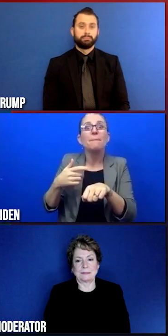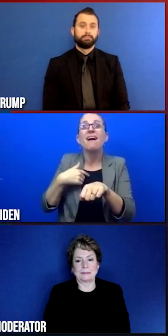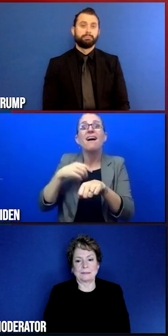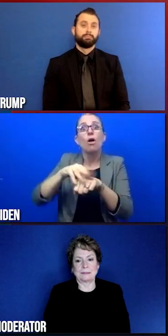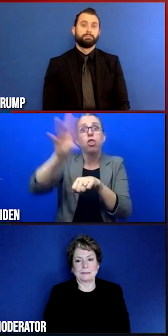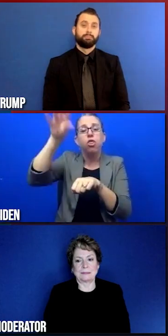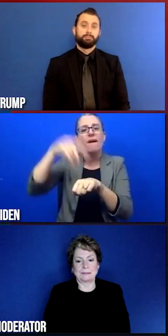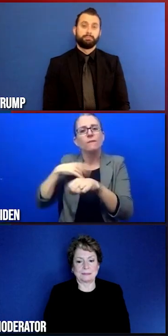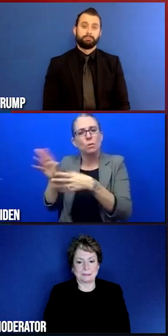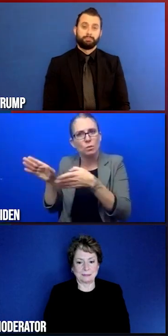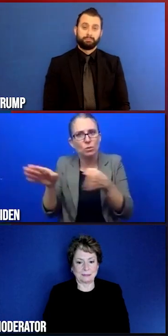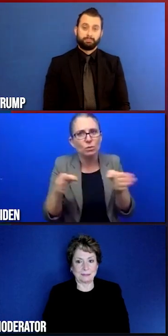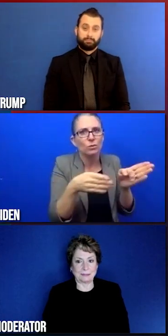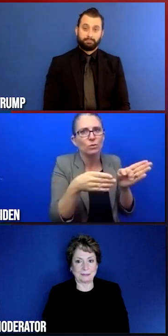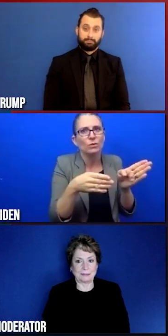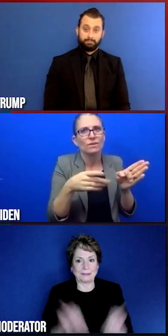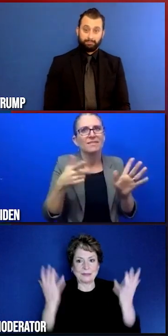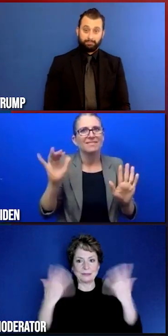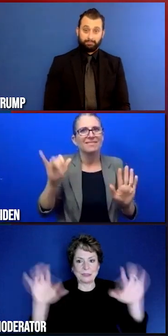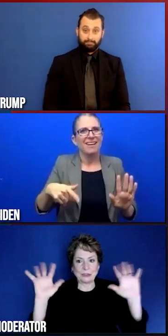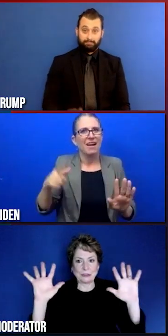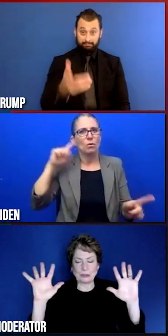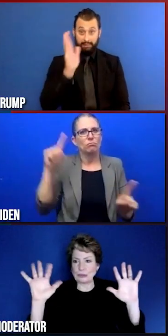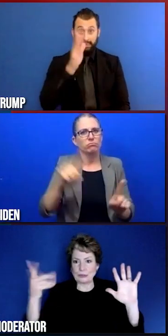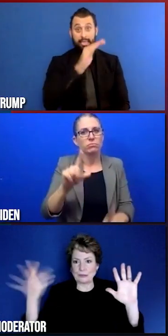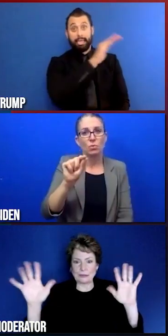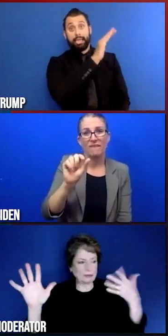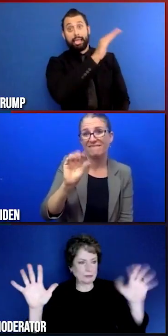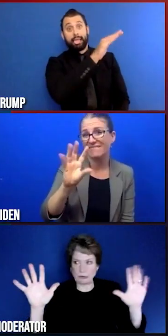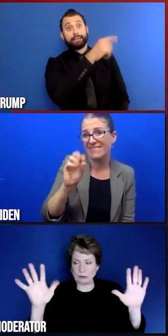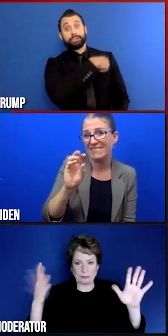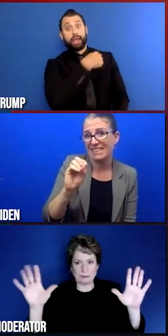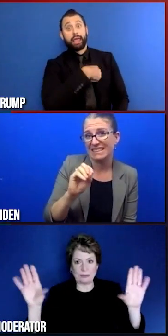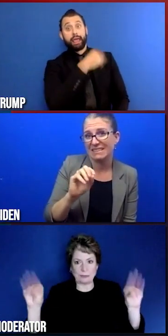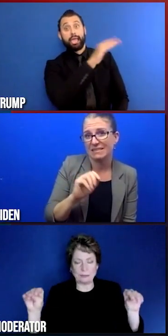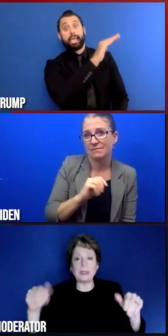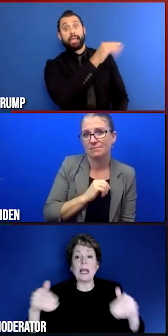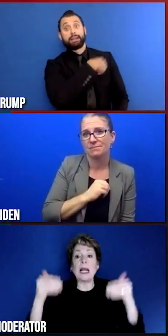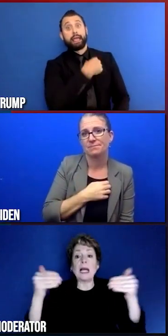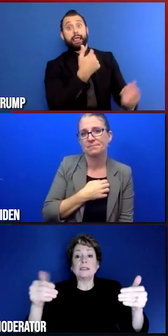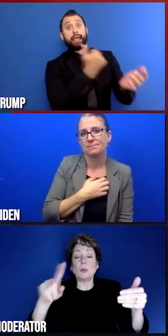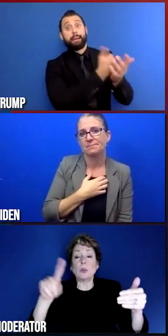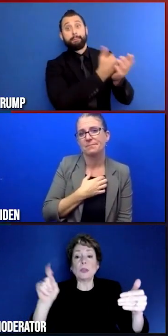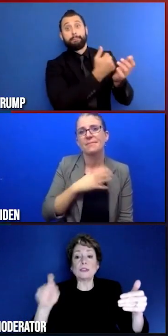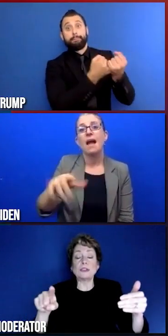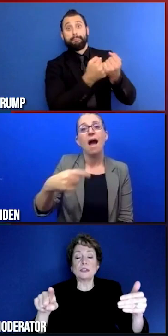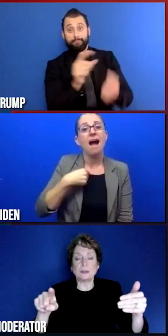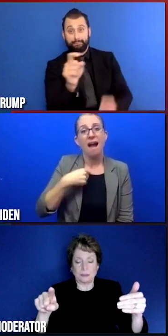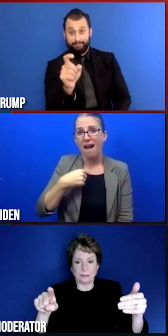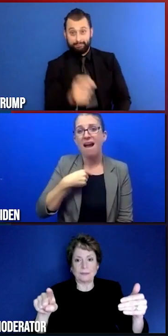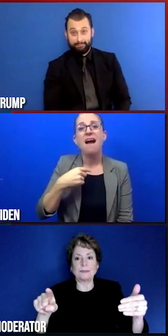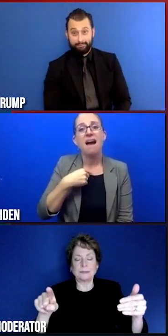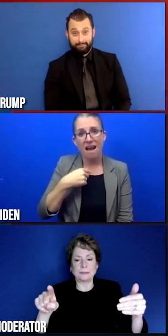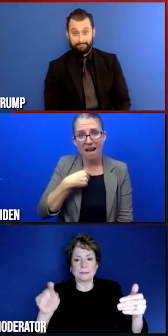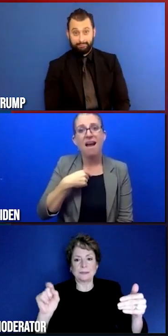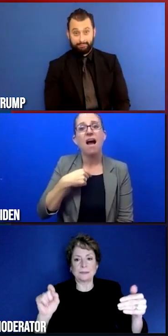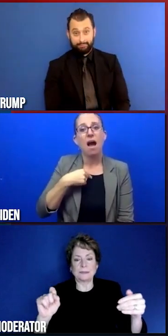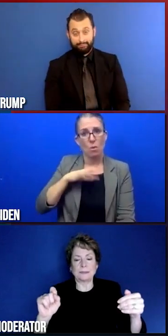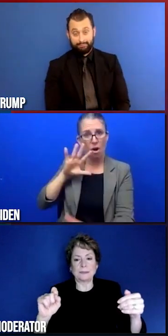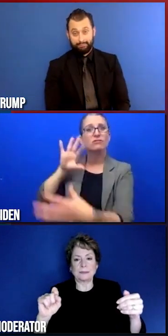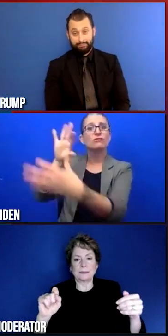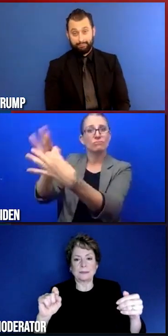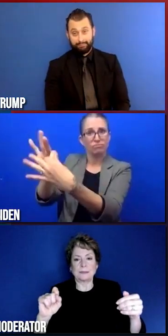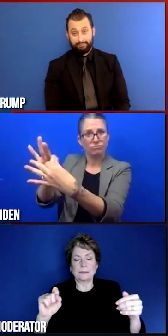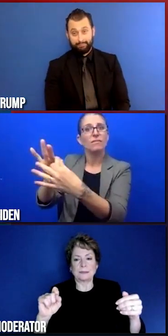going have to to get move on China to to our do it? final question. We No, have to I'm move going on to to our final rejoin Paris question. Accord and make China abide by what they agreed to. All right, That'll cost this you is $1 about